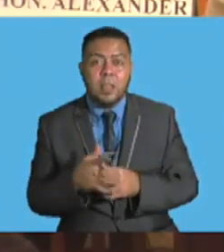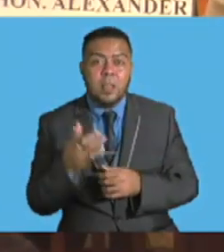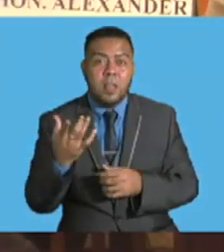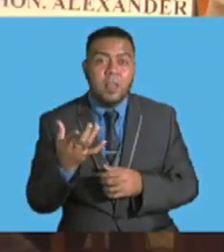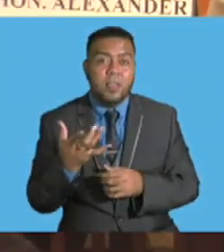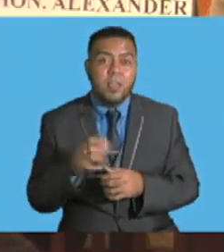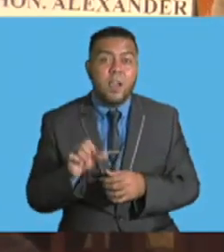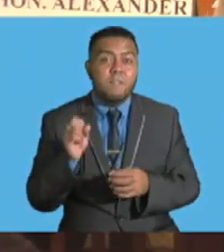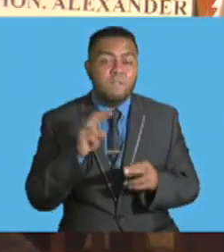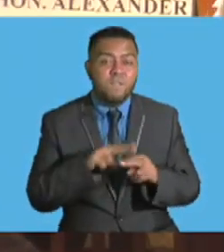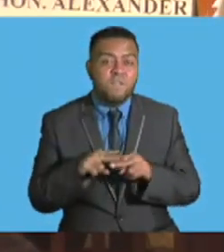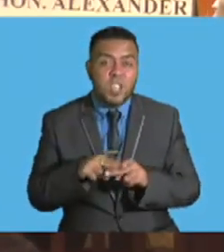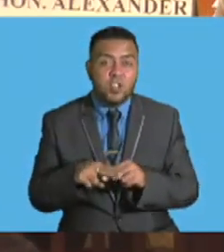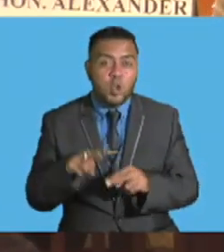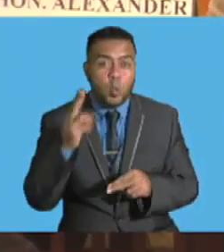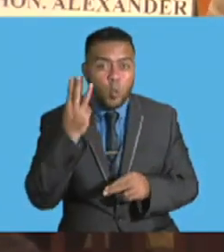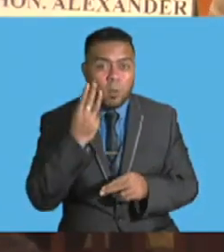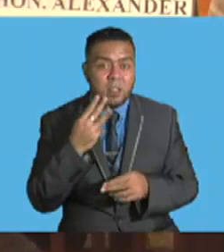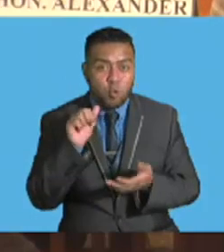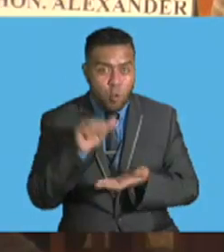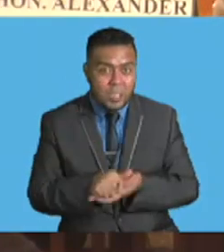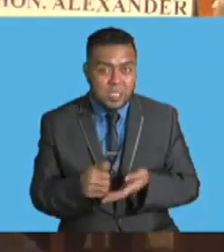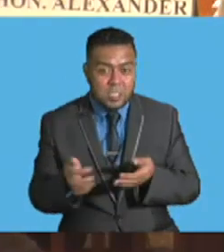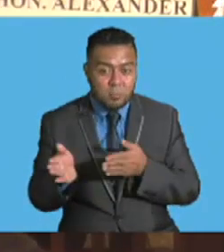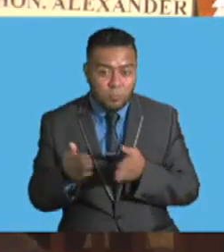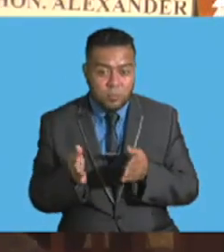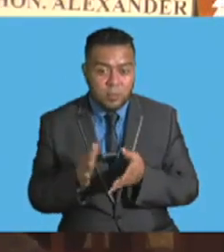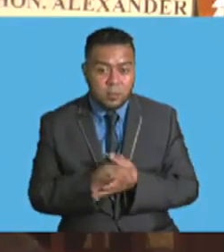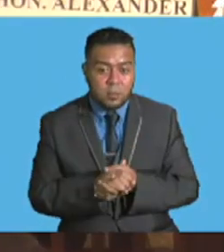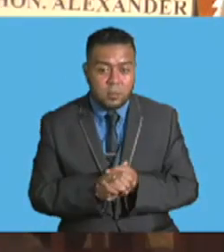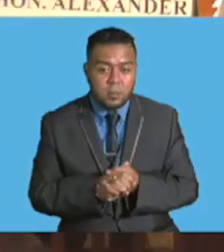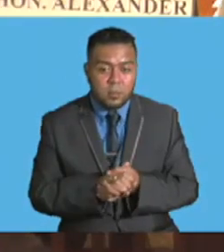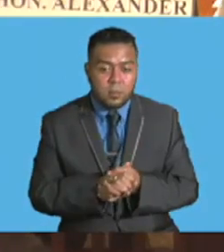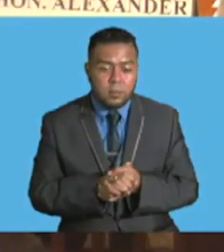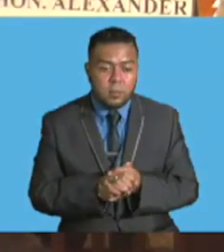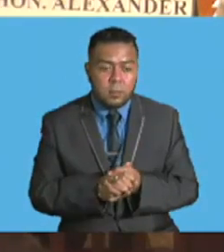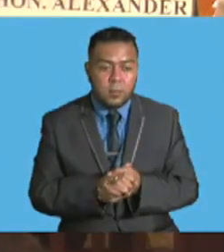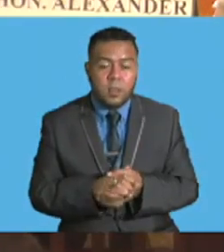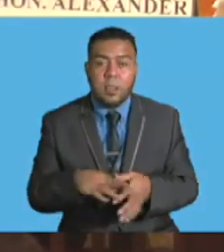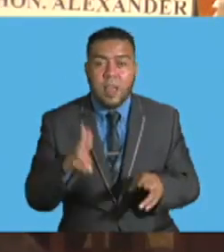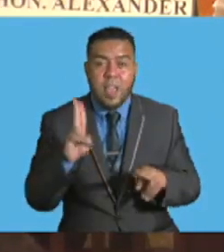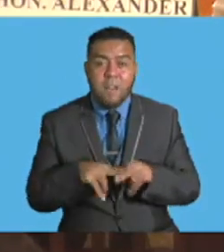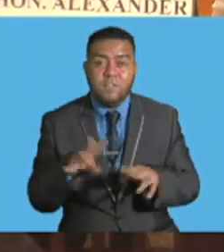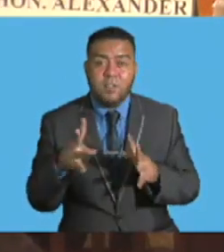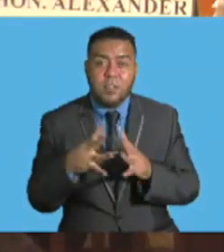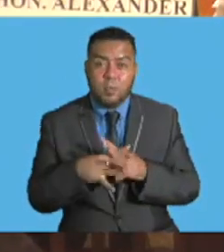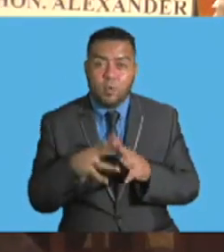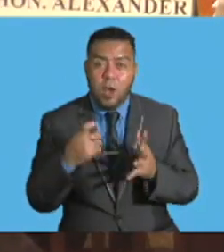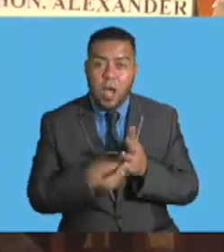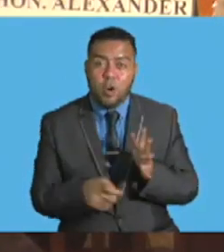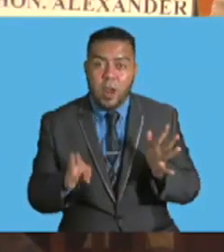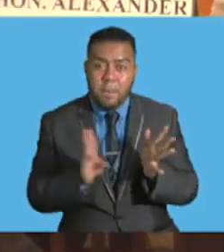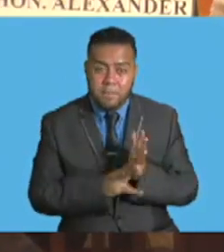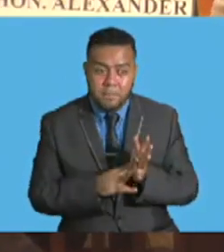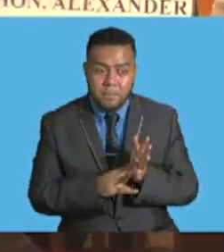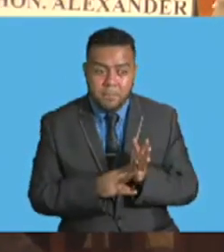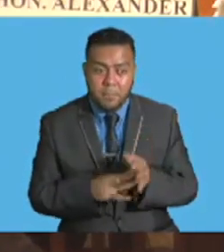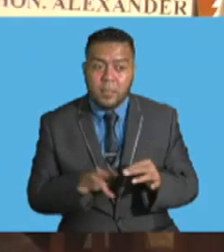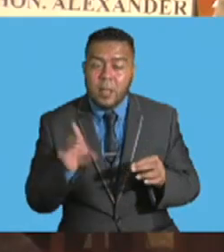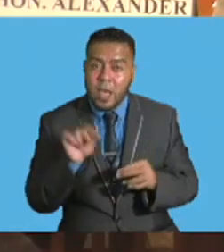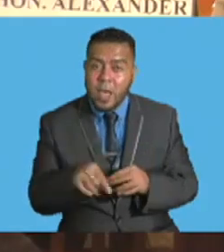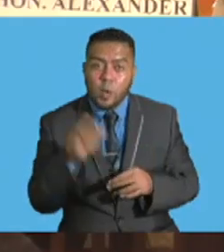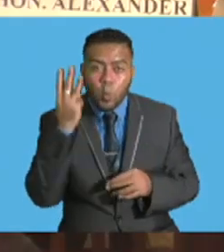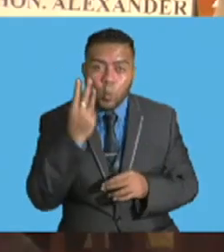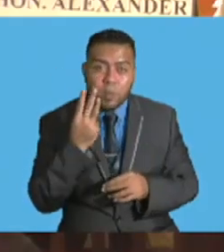Fiji Women's Rights Movement. They do a lot of survey, a lot of research in this area, coming out with a report as late as last year on balancing the scales and